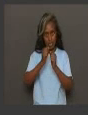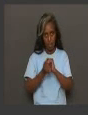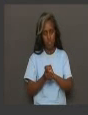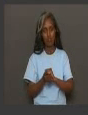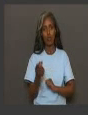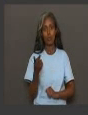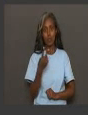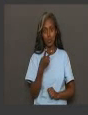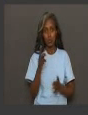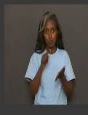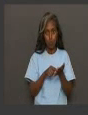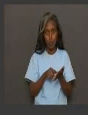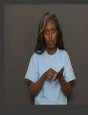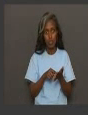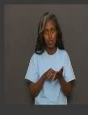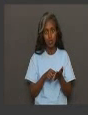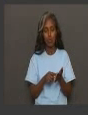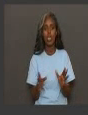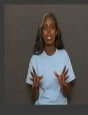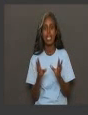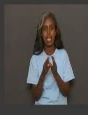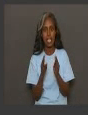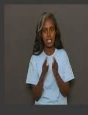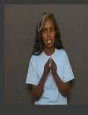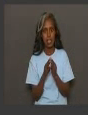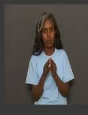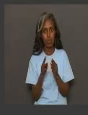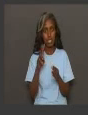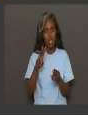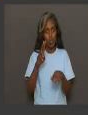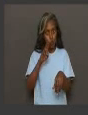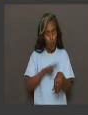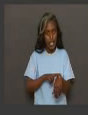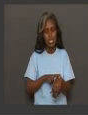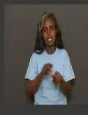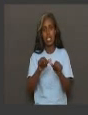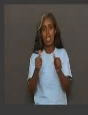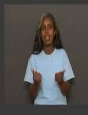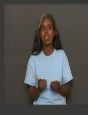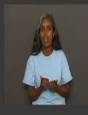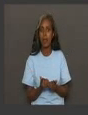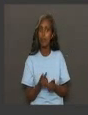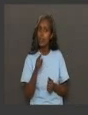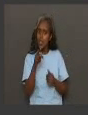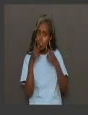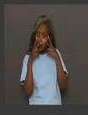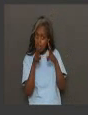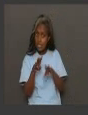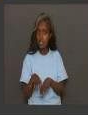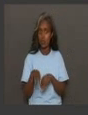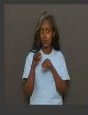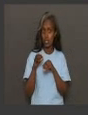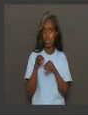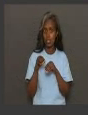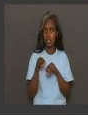those points into a set with twice the area. You see, students,